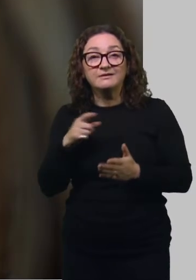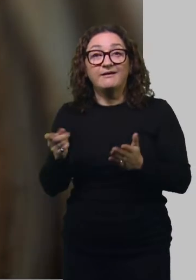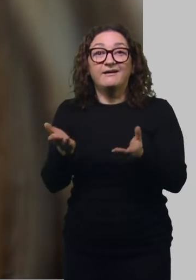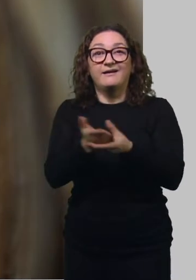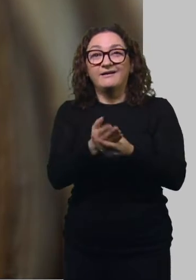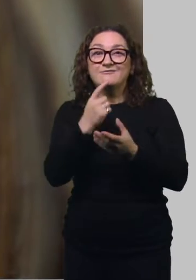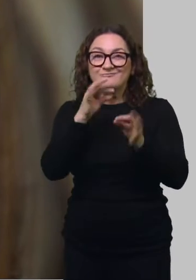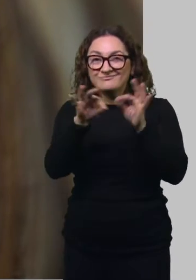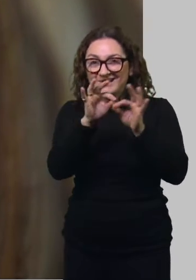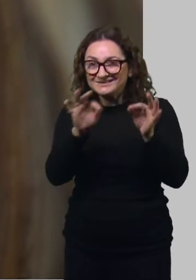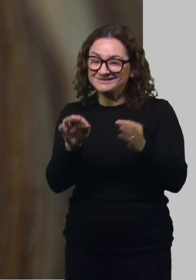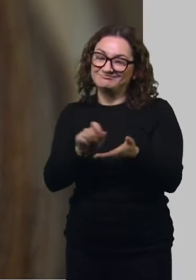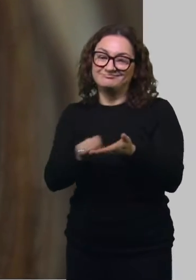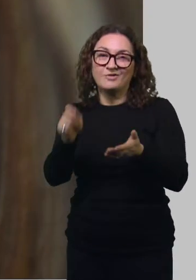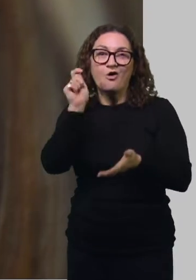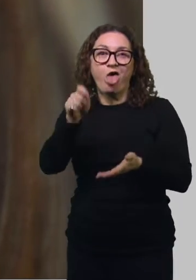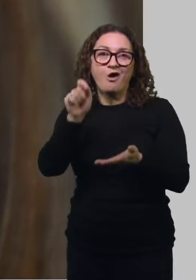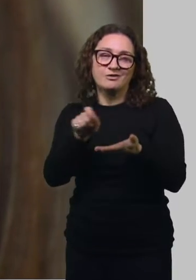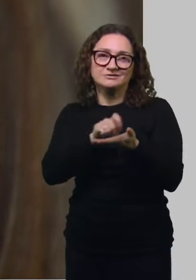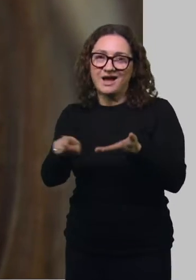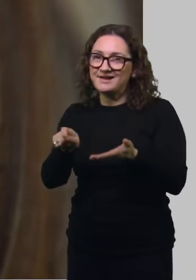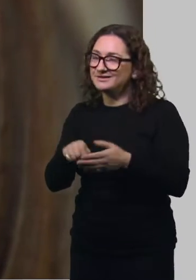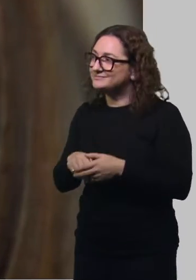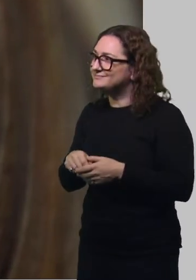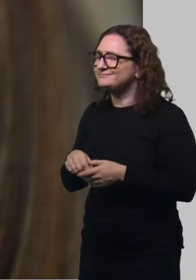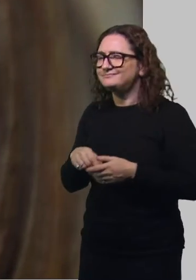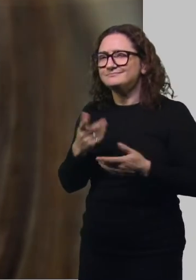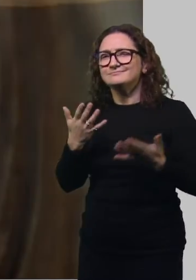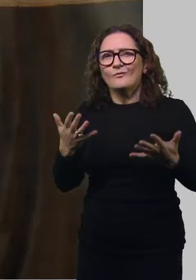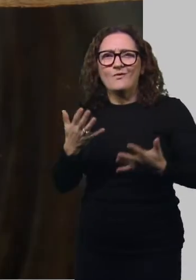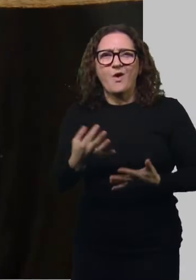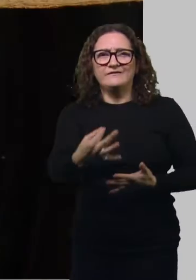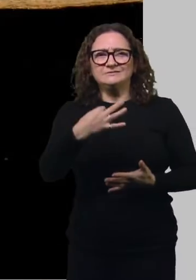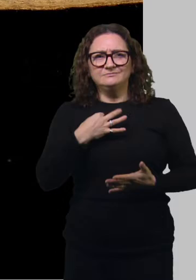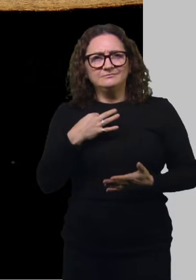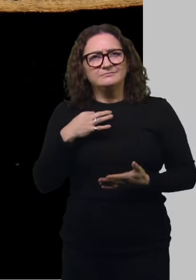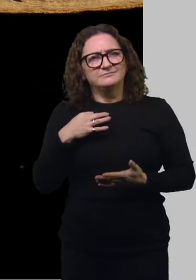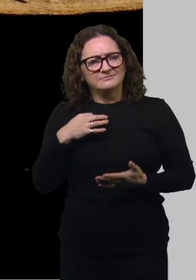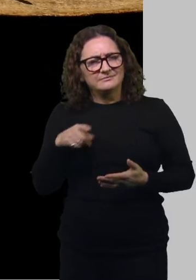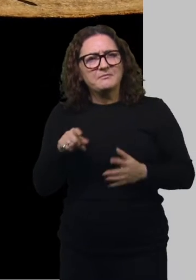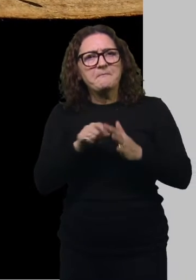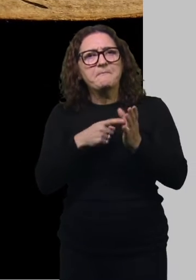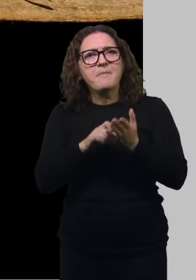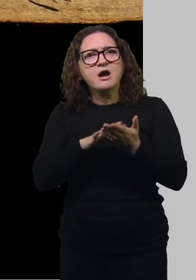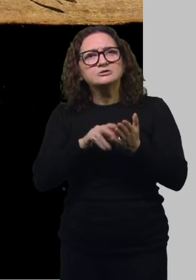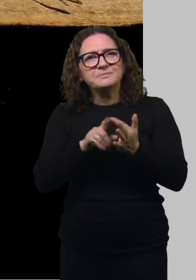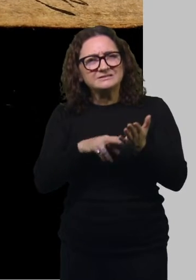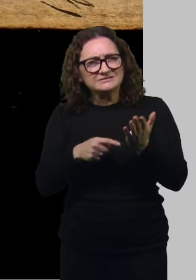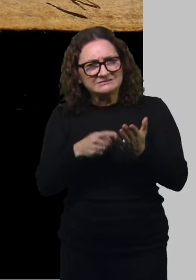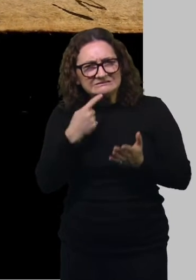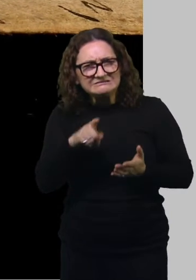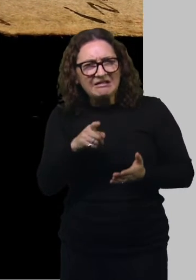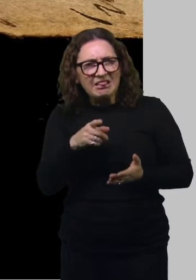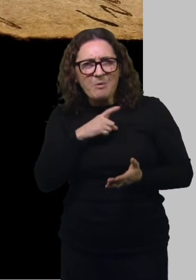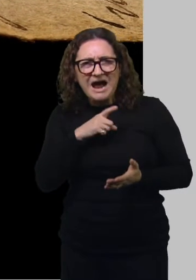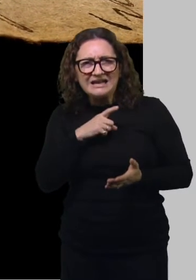One question we are often asked is, why does Parliament still use parchment? There really isn't anything that is as durable as parchment to preserve